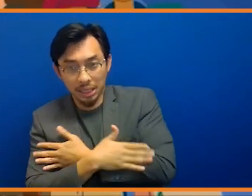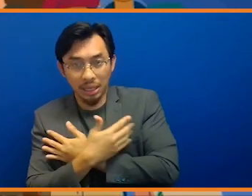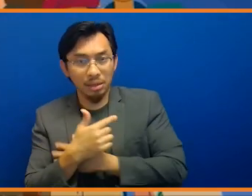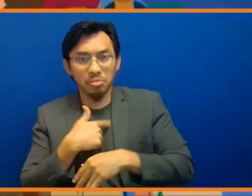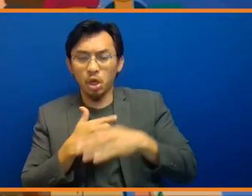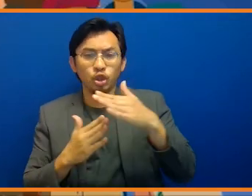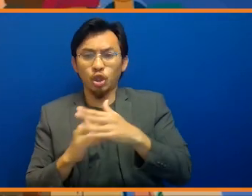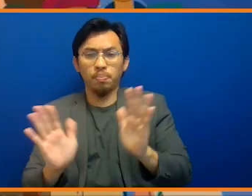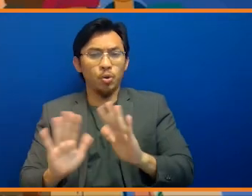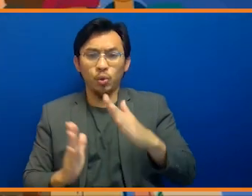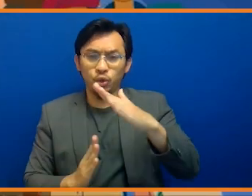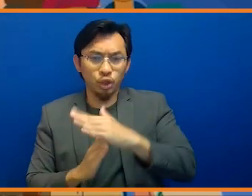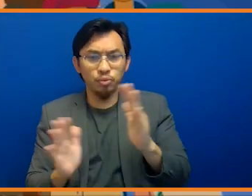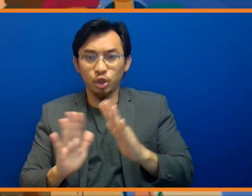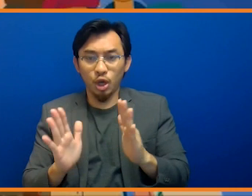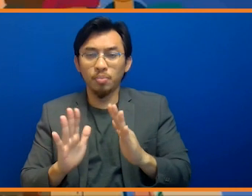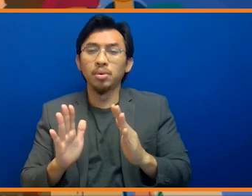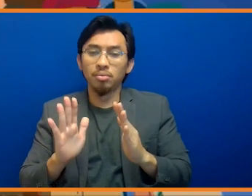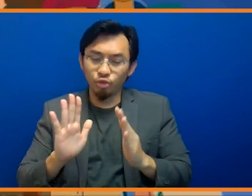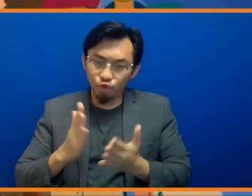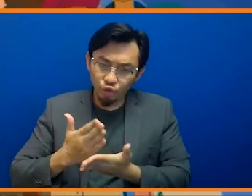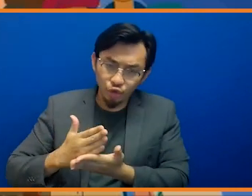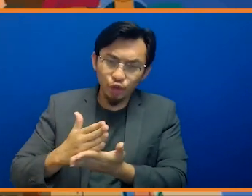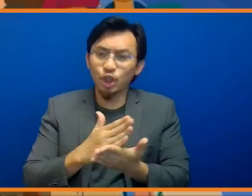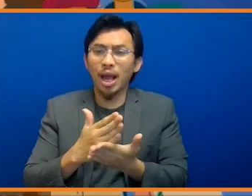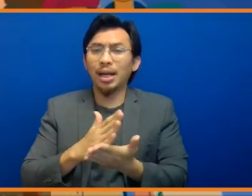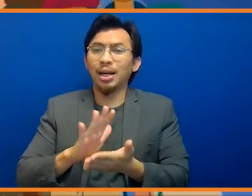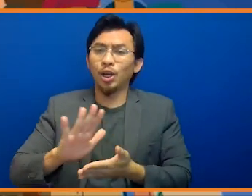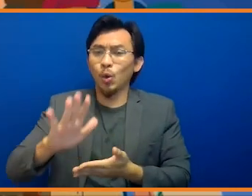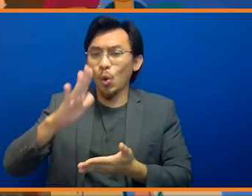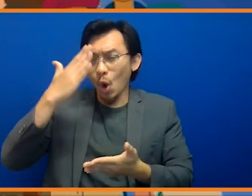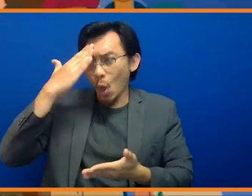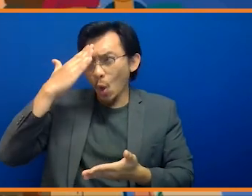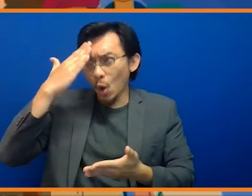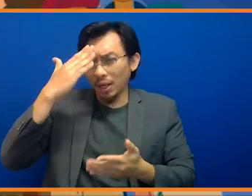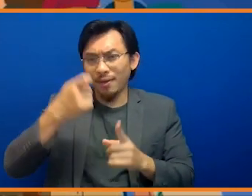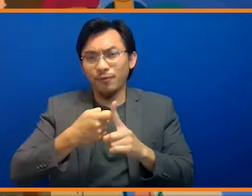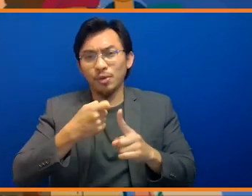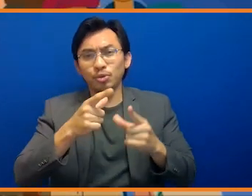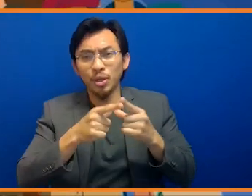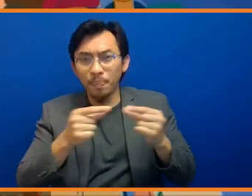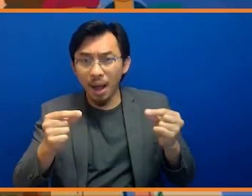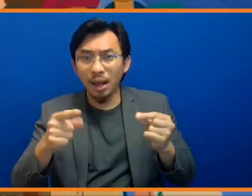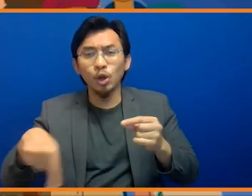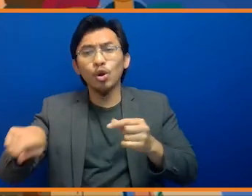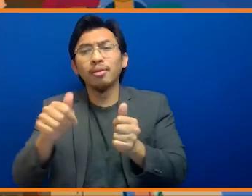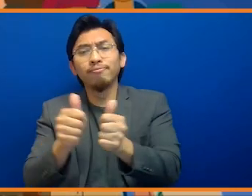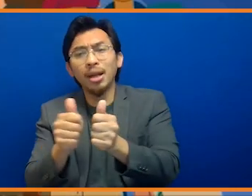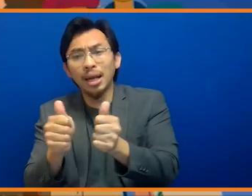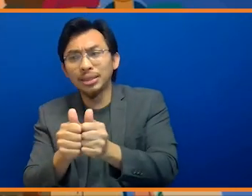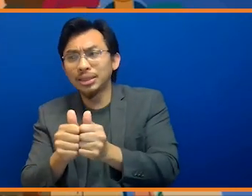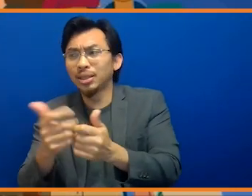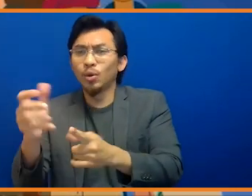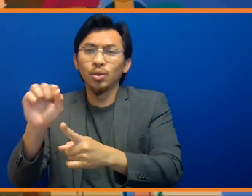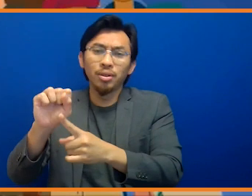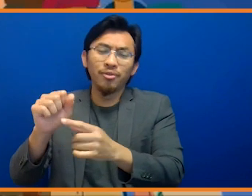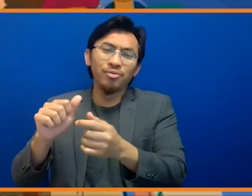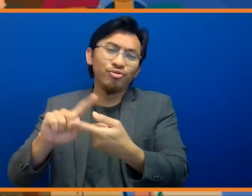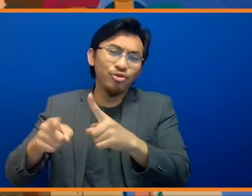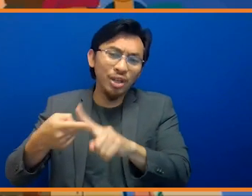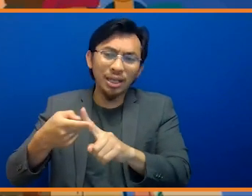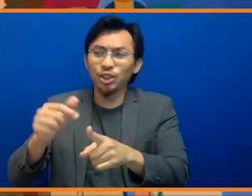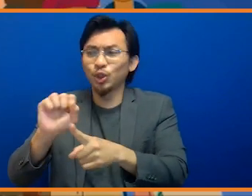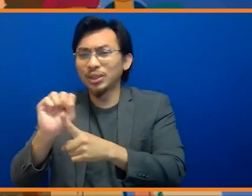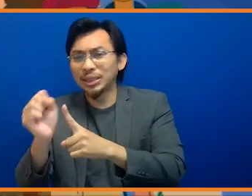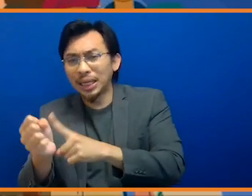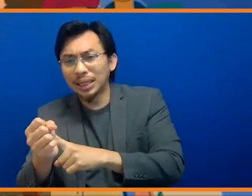to them. Don't stop. Please share your knowledge from Japan to your colleagues, to your society, yeah, to